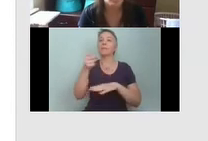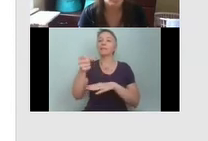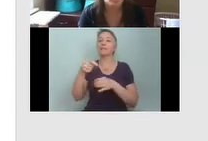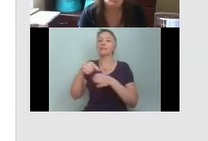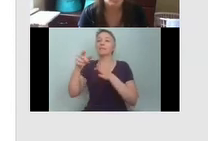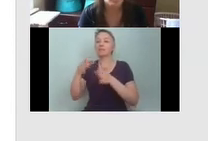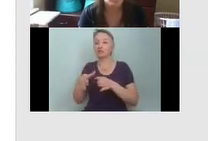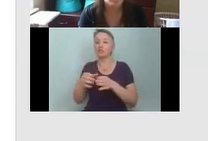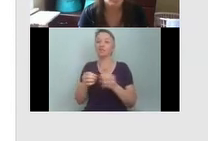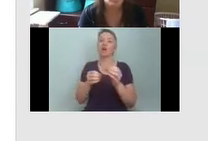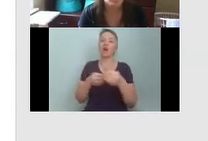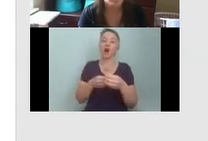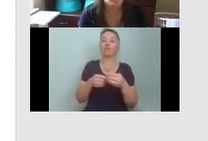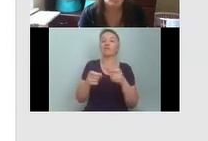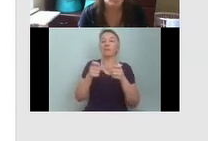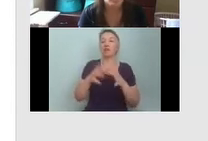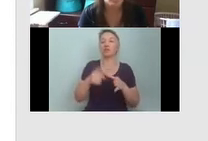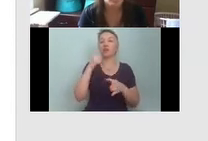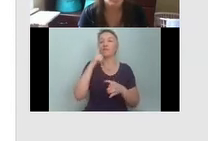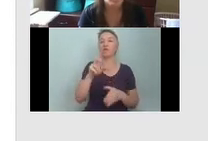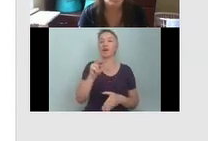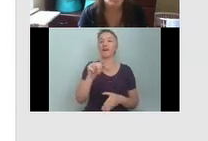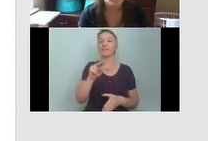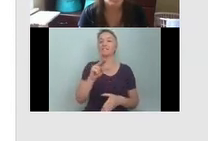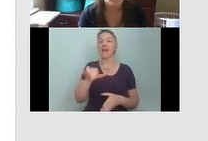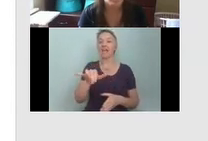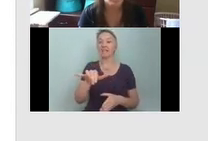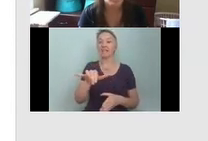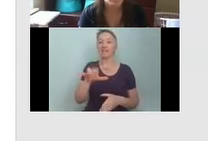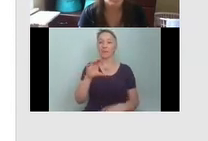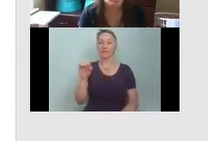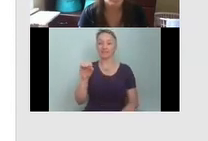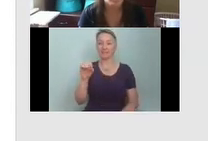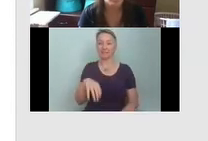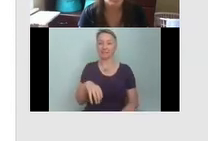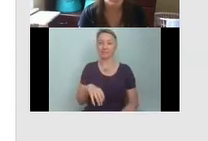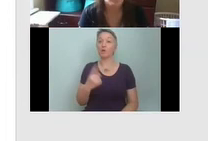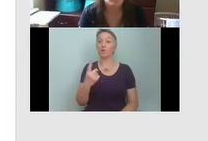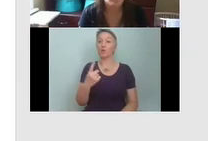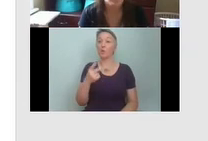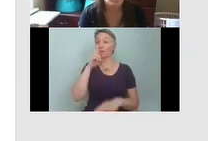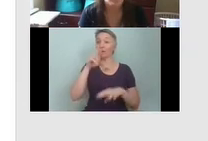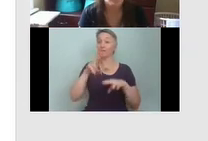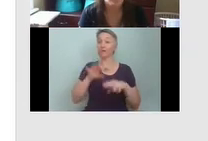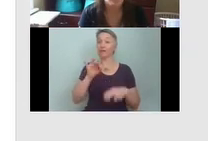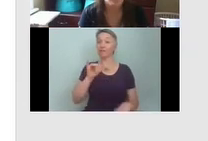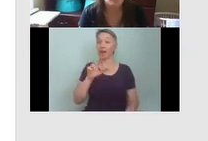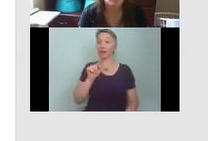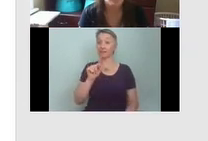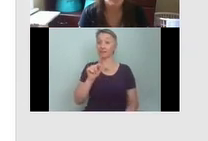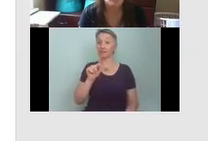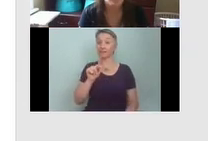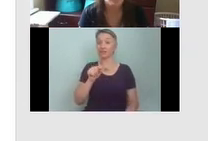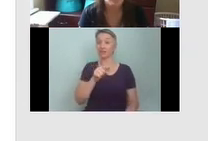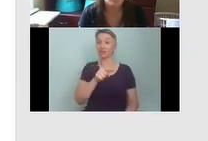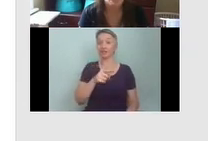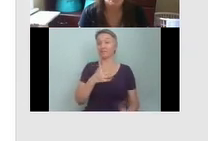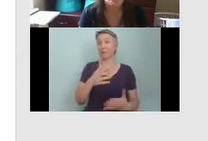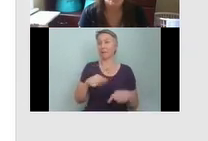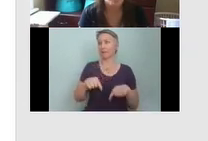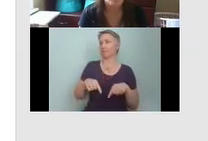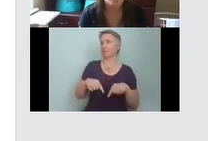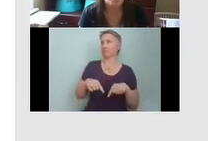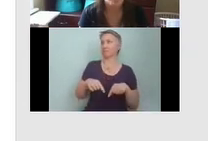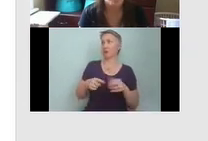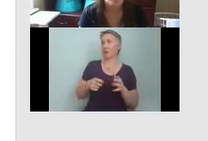manager for a nanny firm. And a fun fact about Jody, she's probably holding her breath about what am I going to